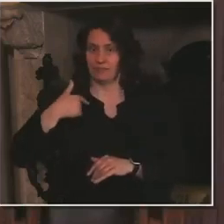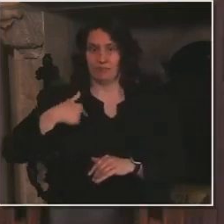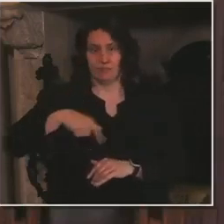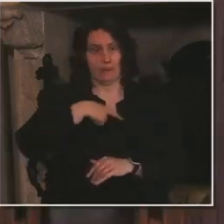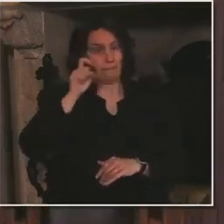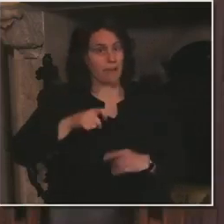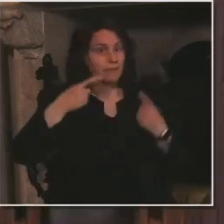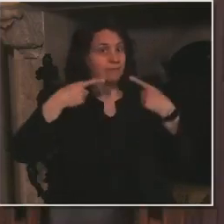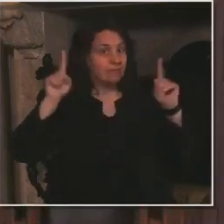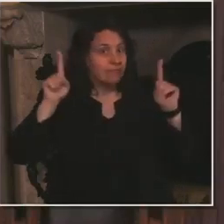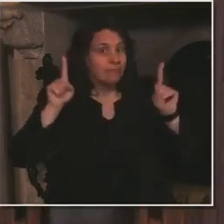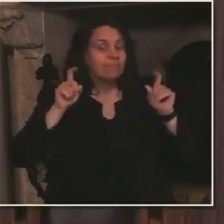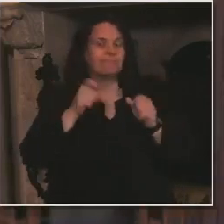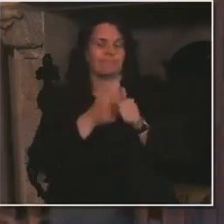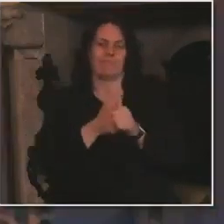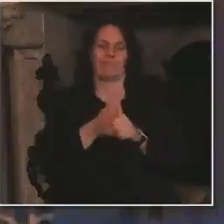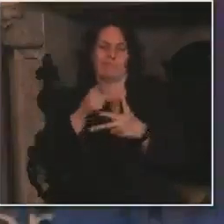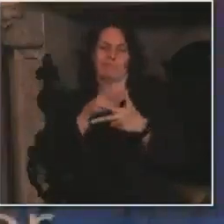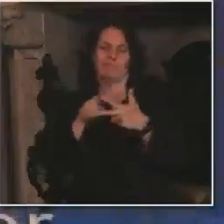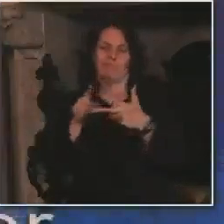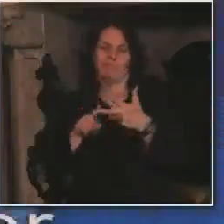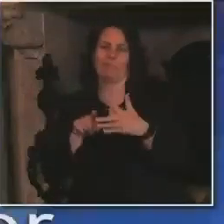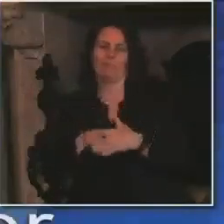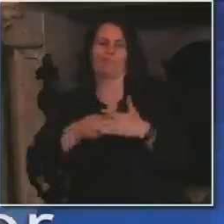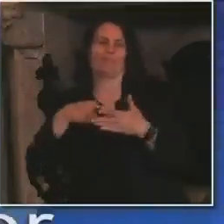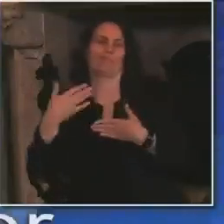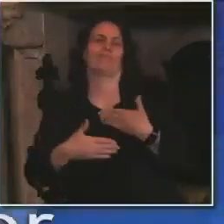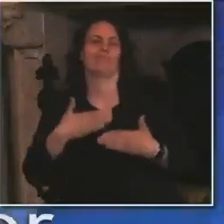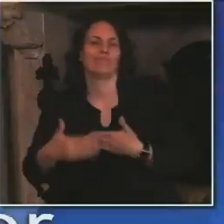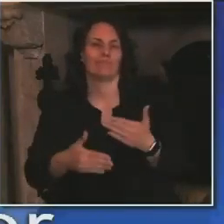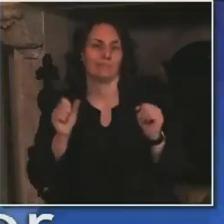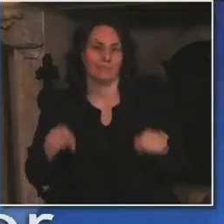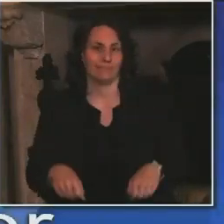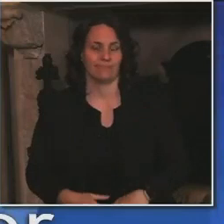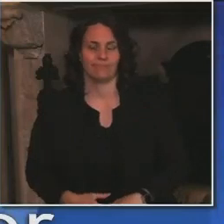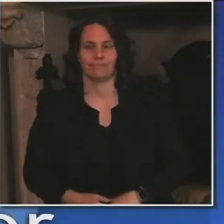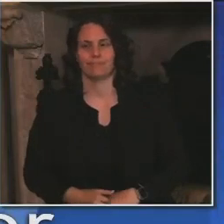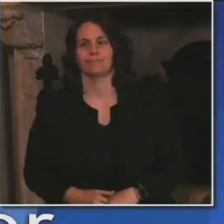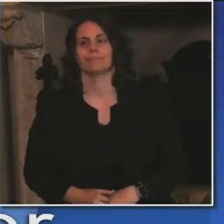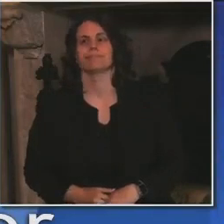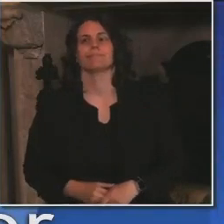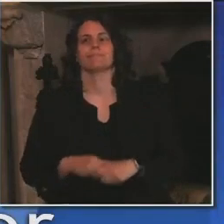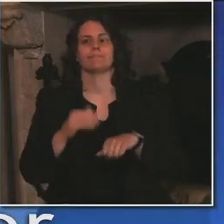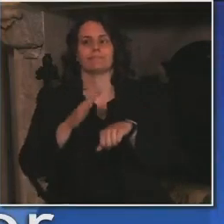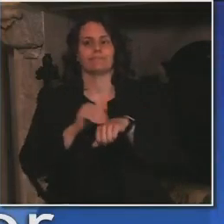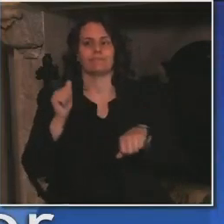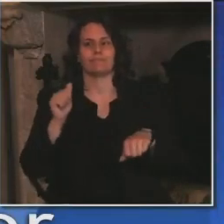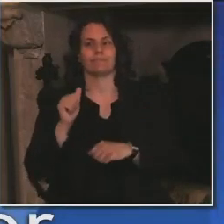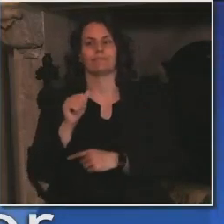place. Thank you, Brianna. Now to Denise Lockwood from Racine County Eye. Denise?